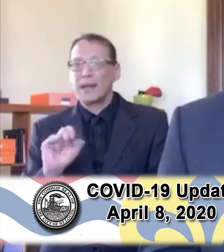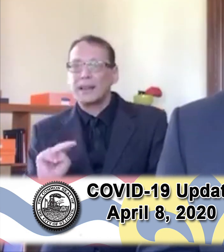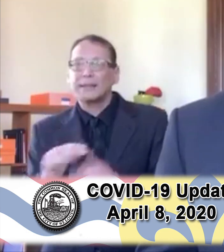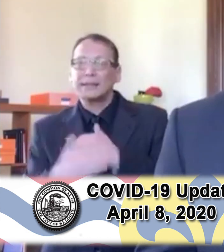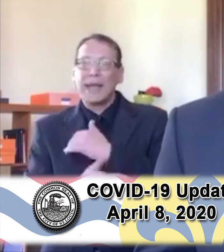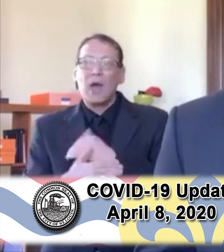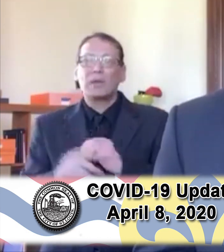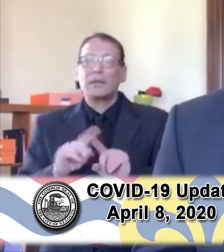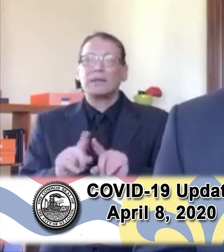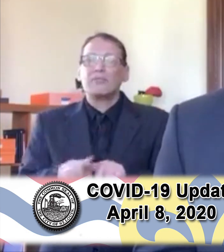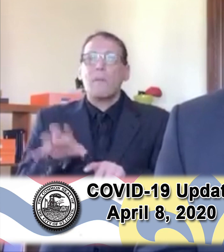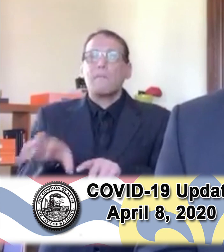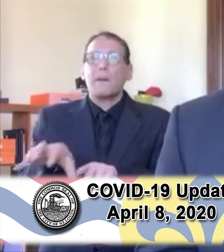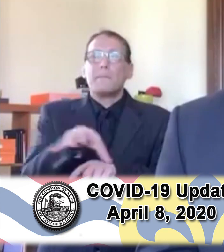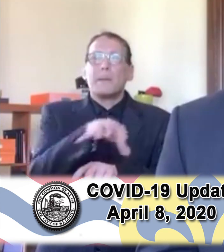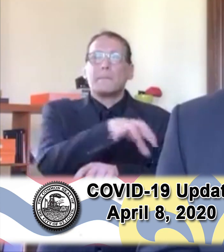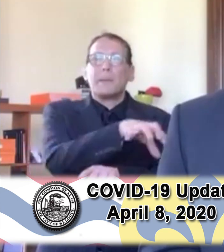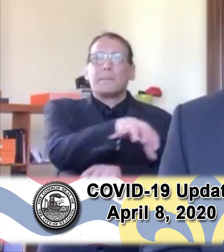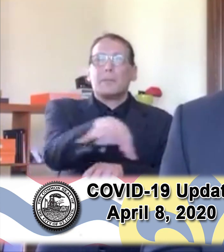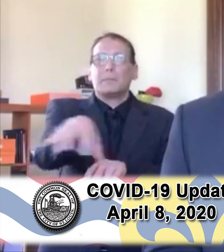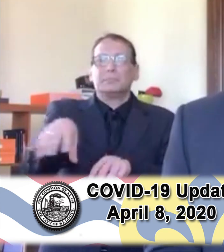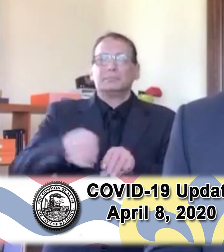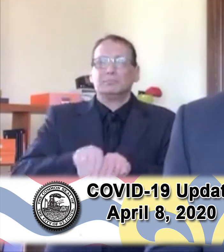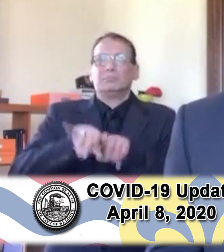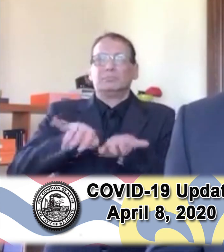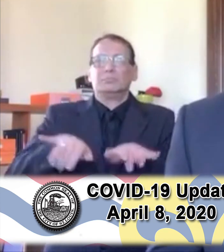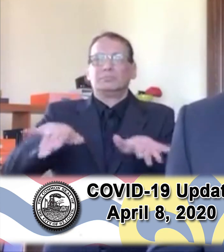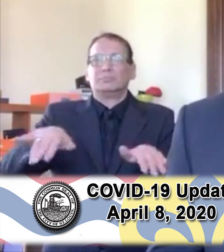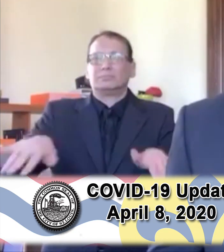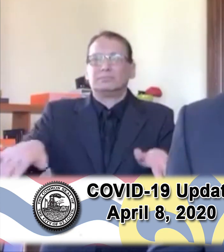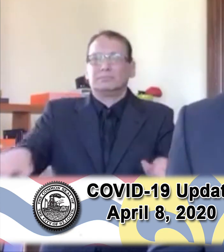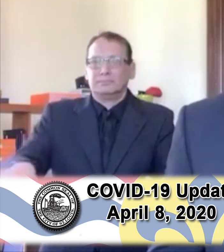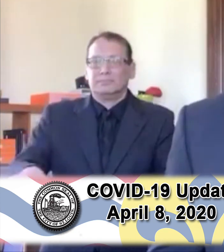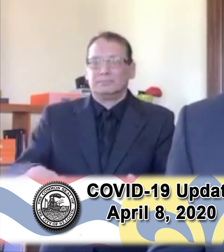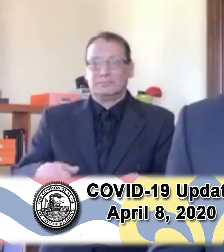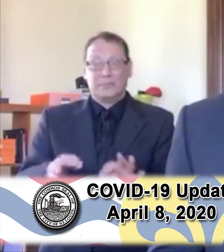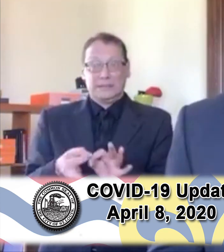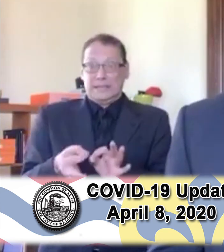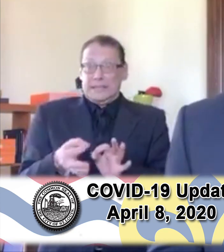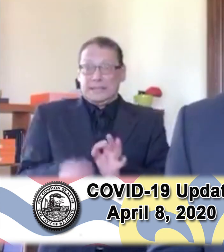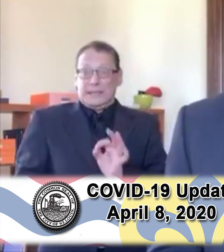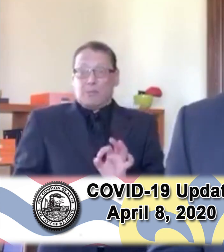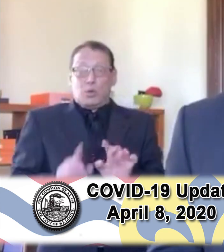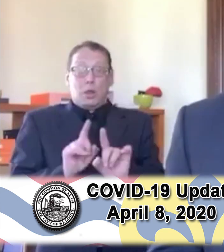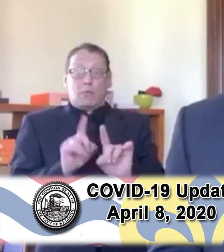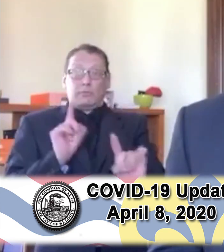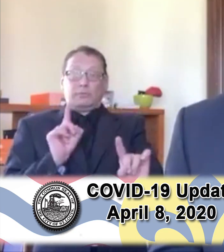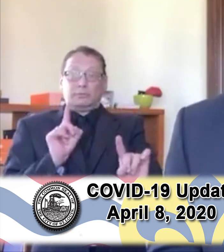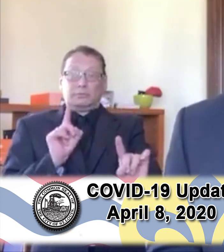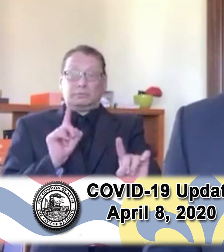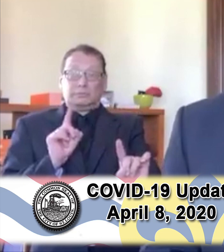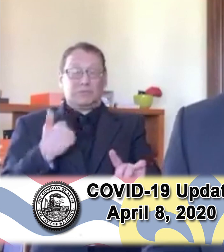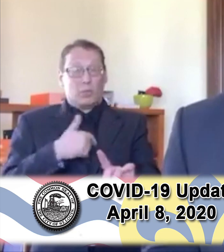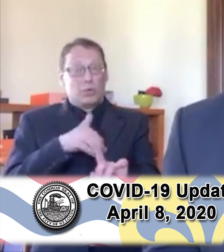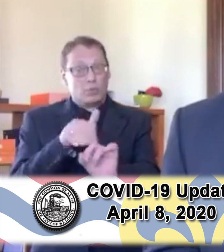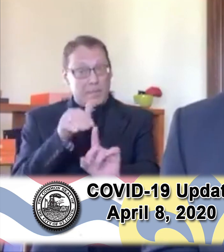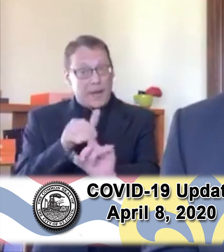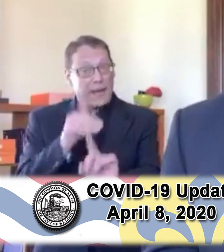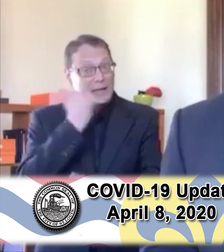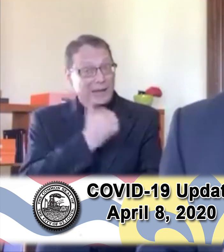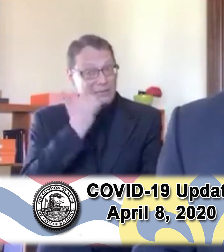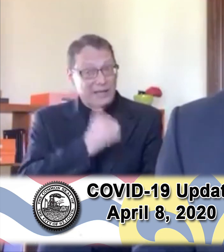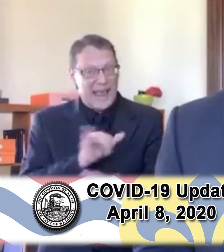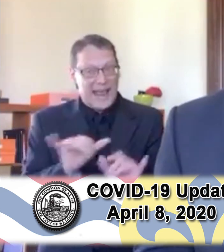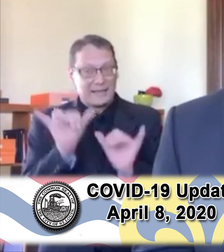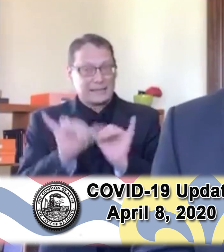community mitigation strategies to be implemented and for people to really adhere to those simple measures that we remind them of every single day. Staying at home if